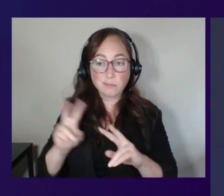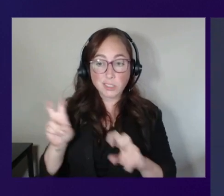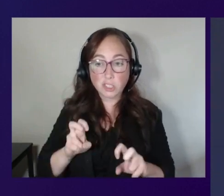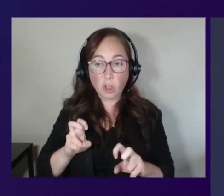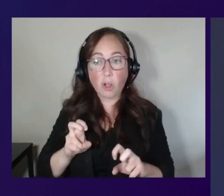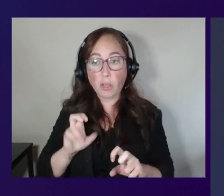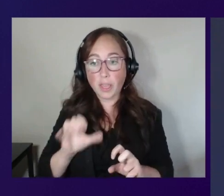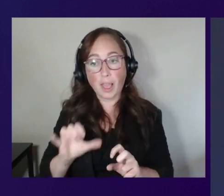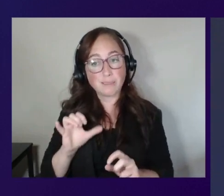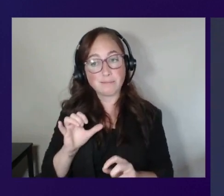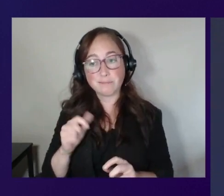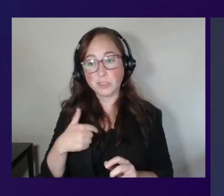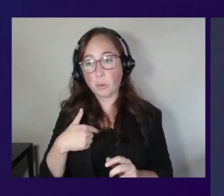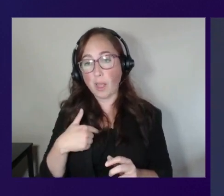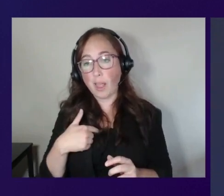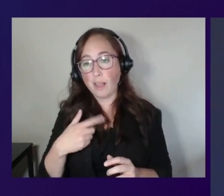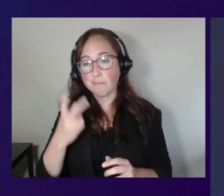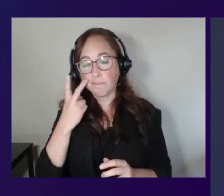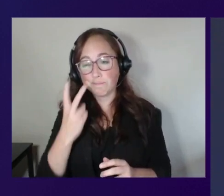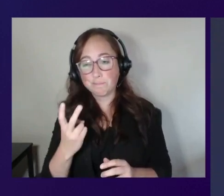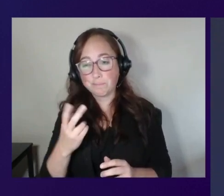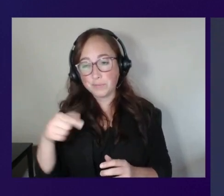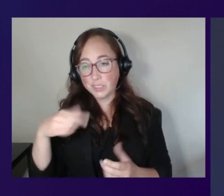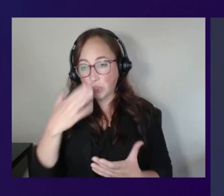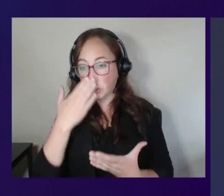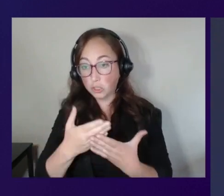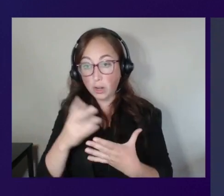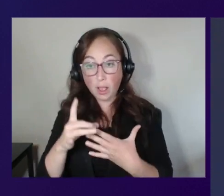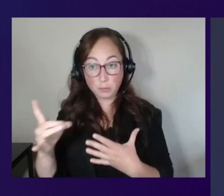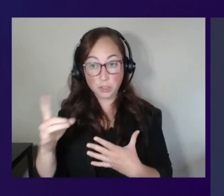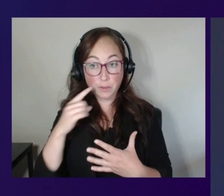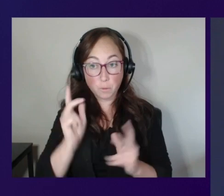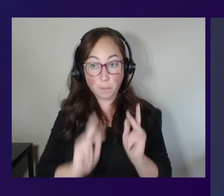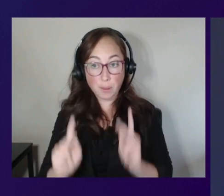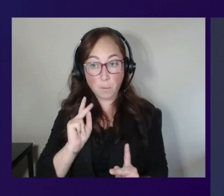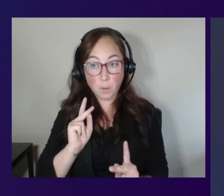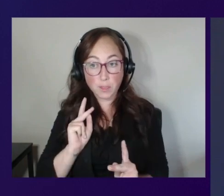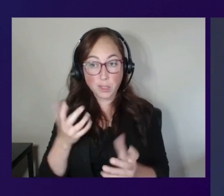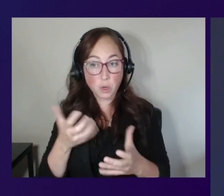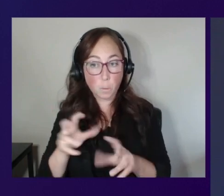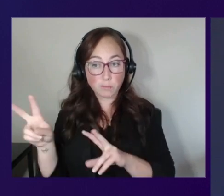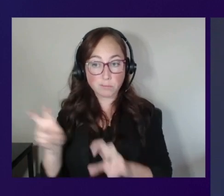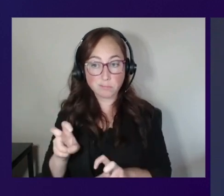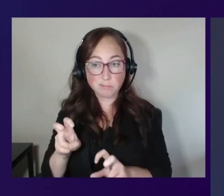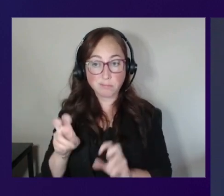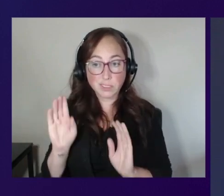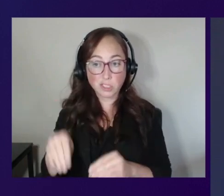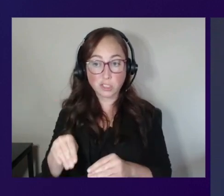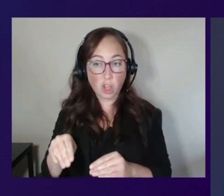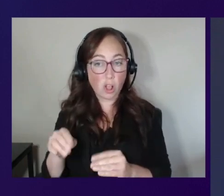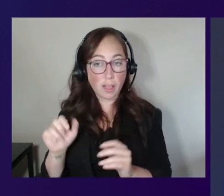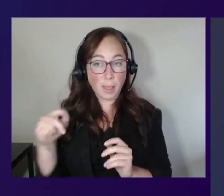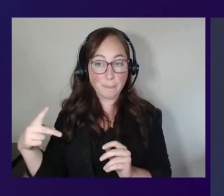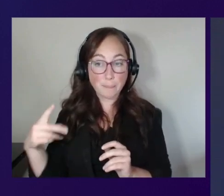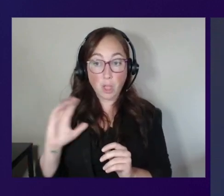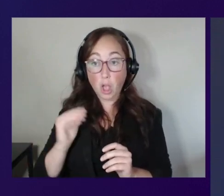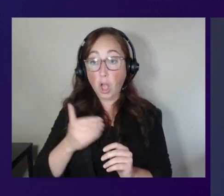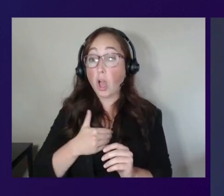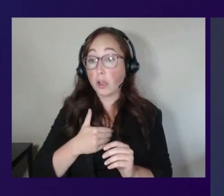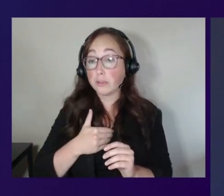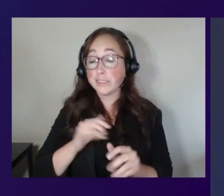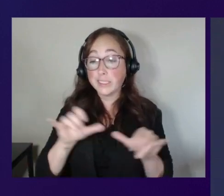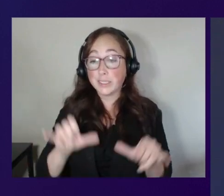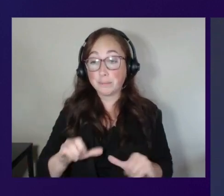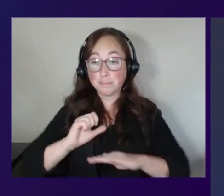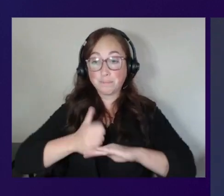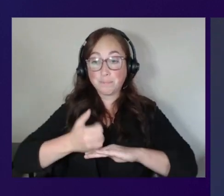be a good option for those who don't want to install anything. Yep, and our protocols are built in such a way that whether you're using the thick client